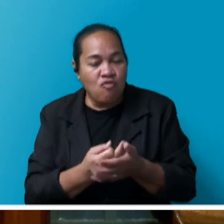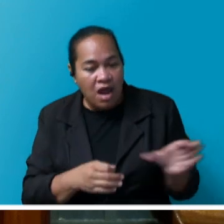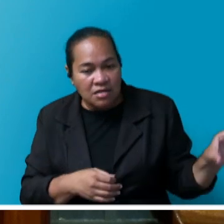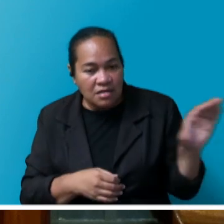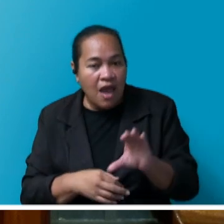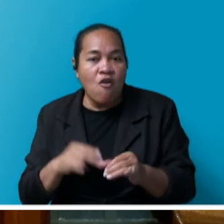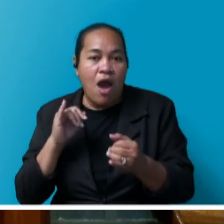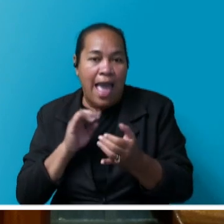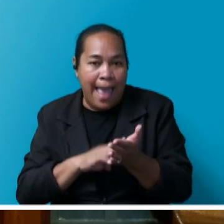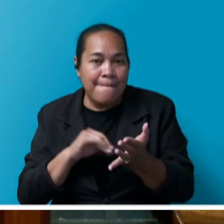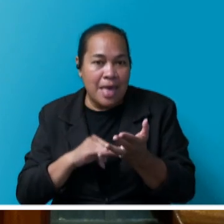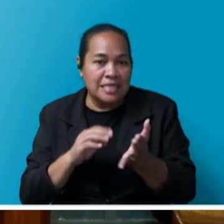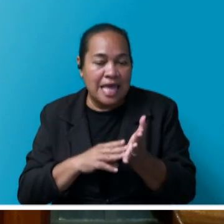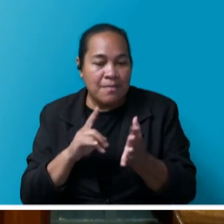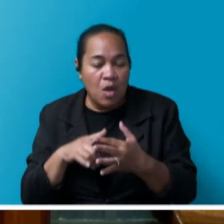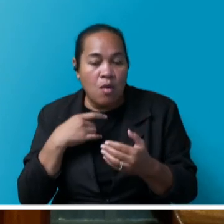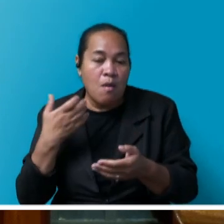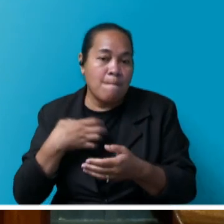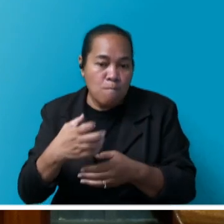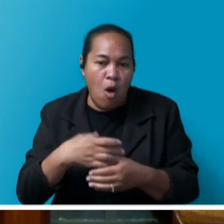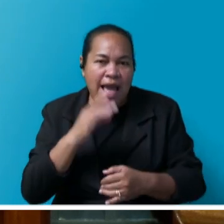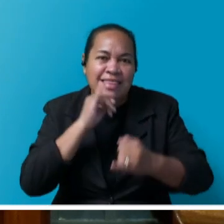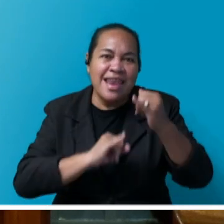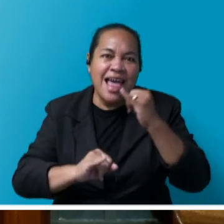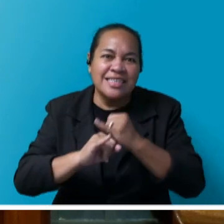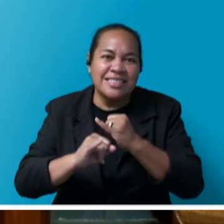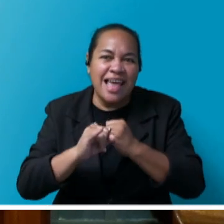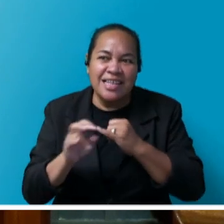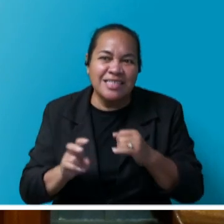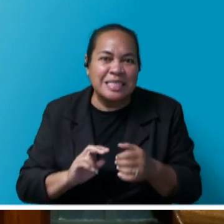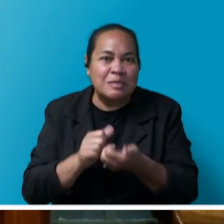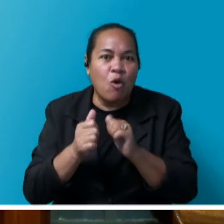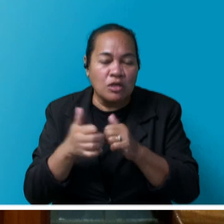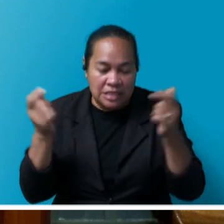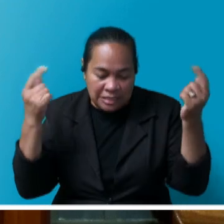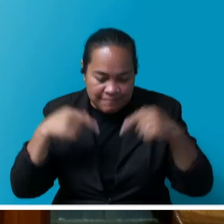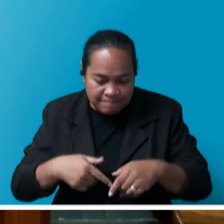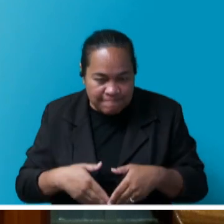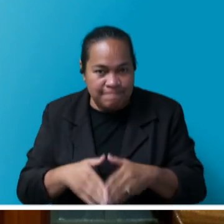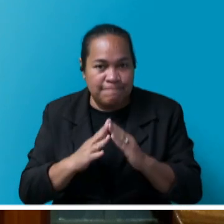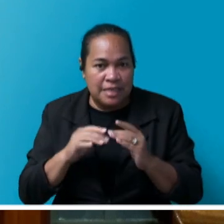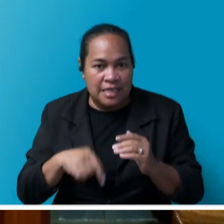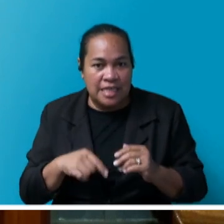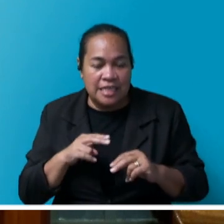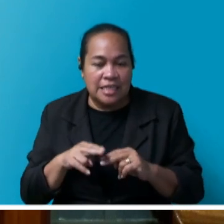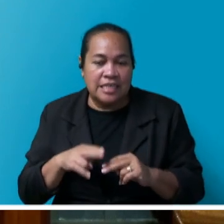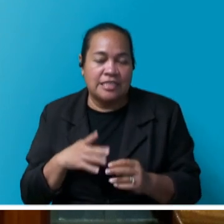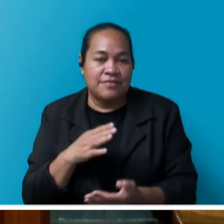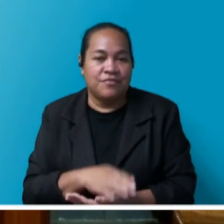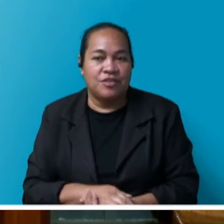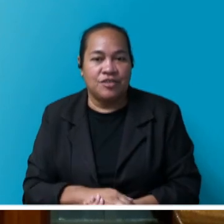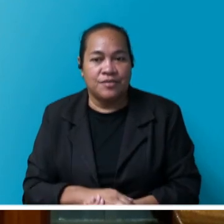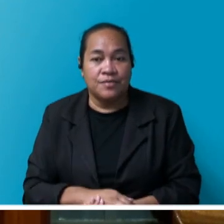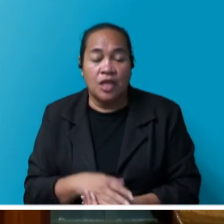MSMEs, brought more international supporting events to Fiji, amplifying our brand, and boosted Tourism Fiji's marketing budget.